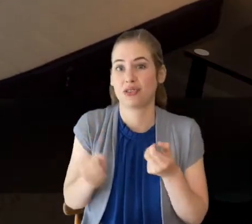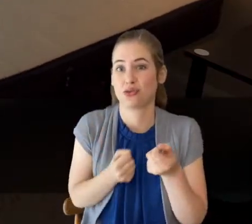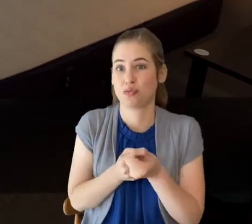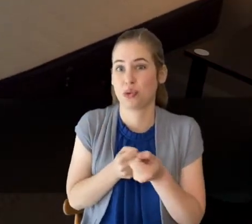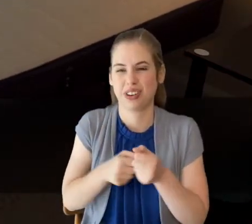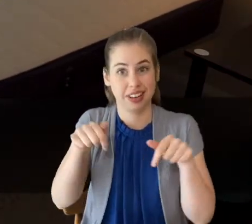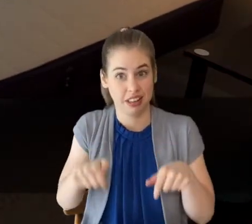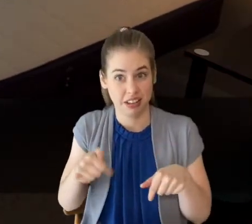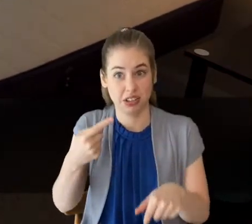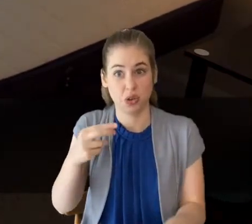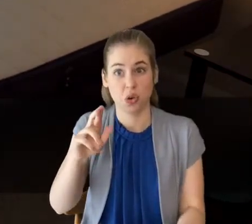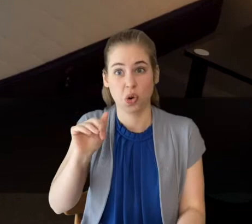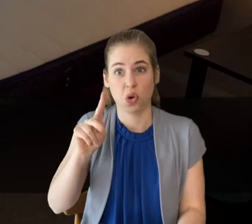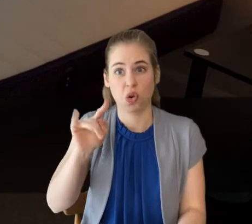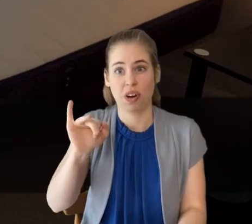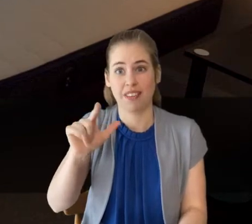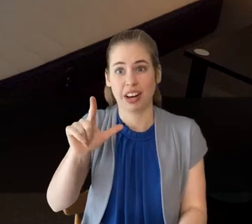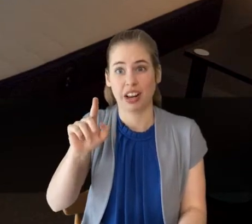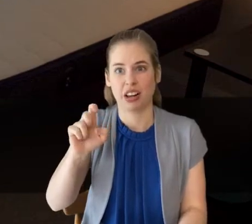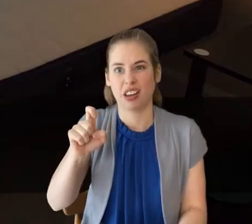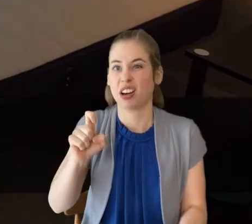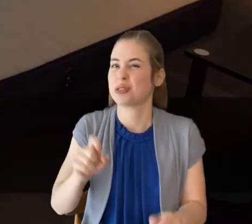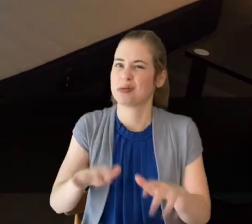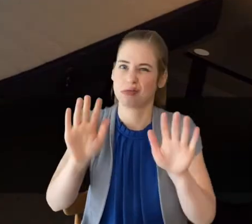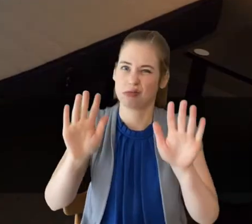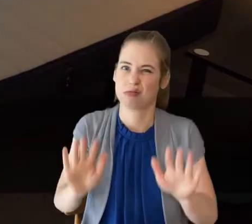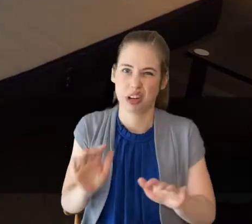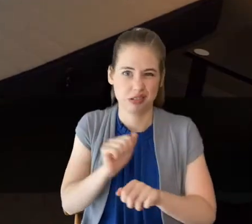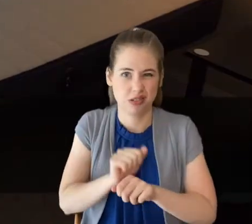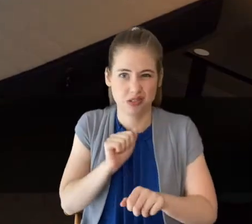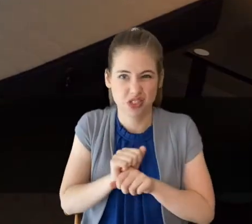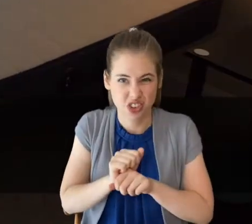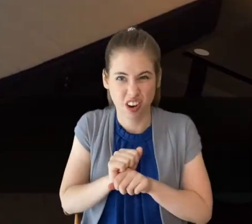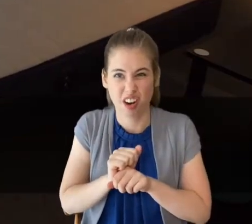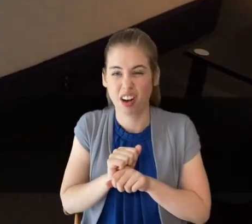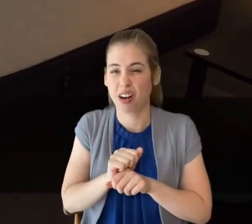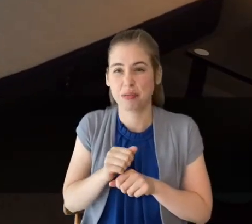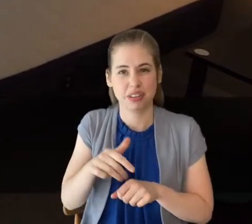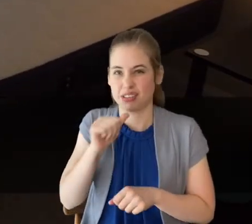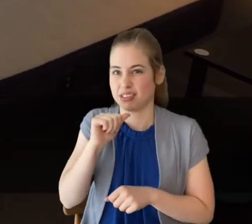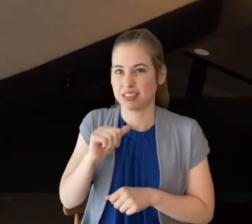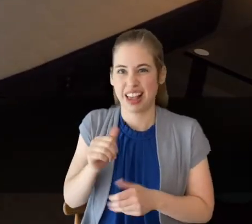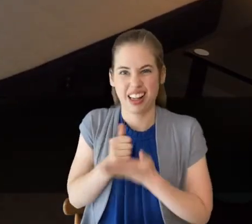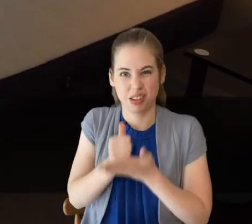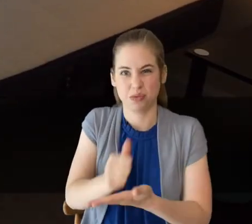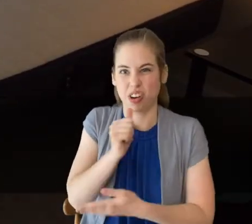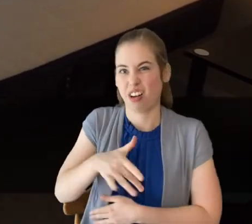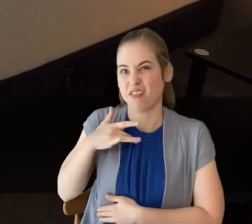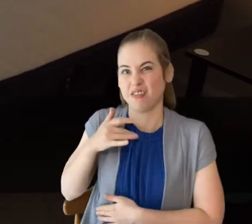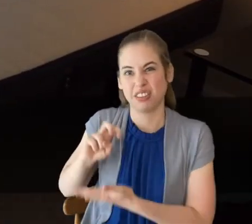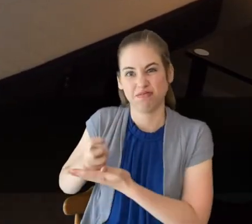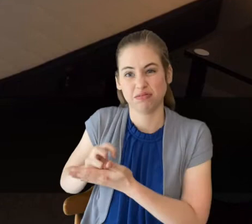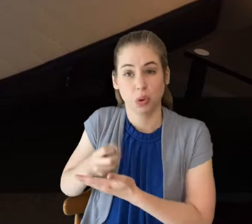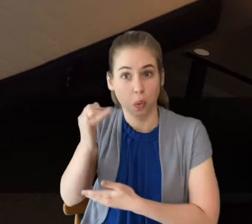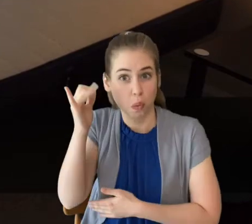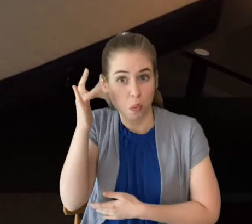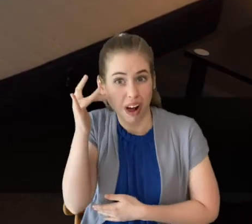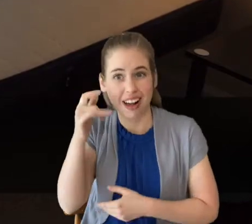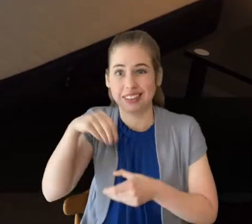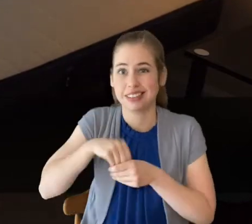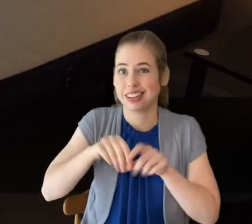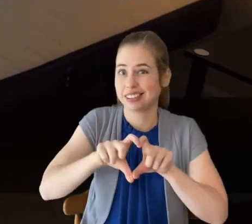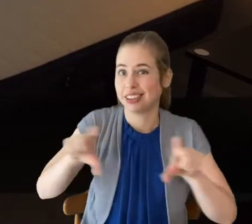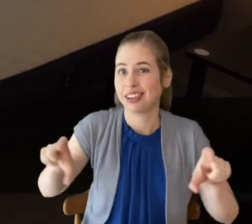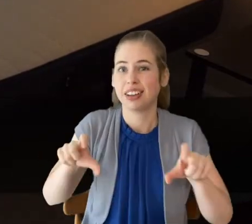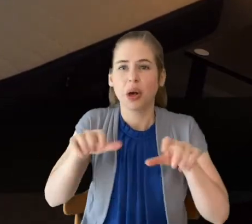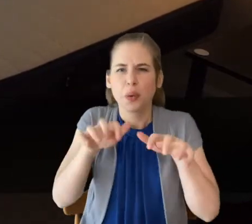offers exceptional motion isolation. Shock absorbing air capsules move independently of one another. This is